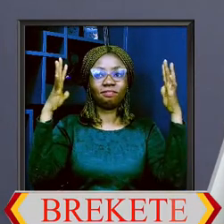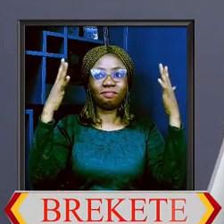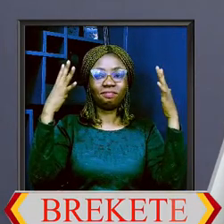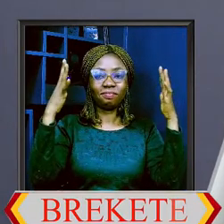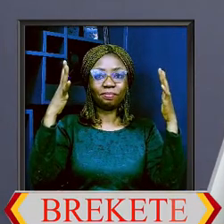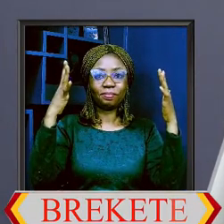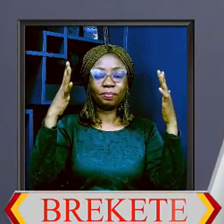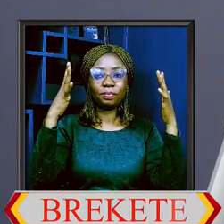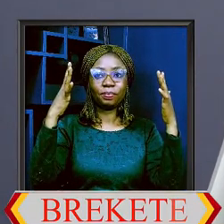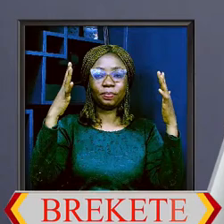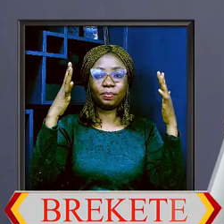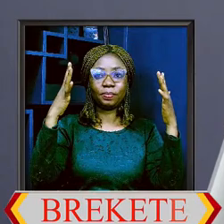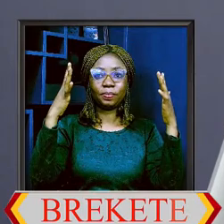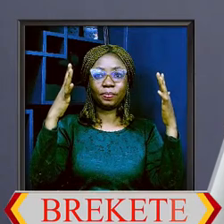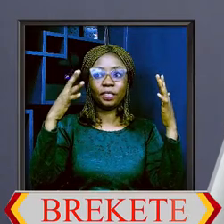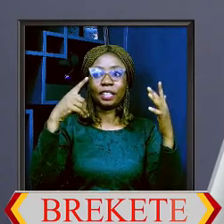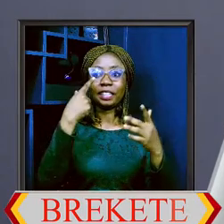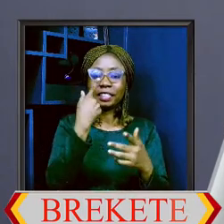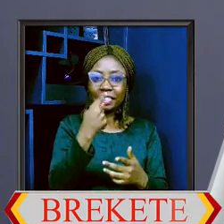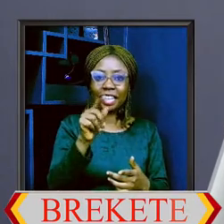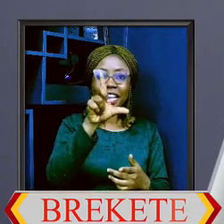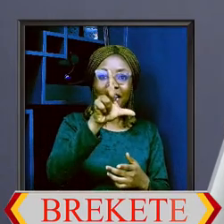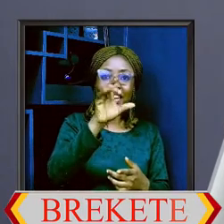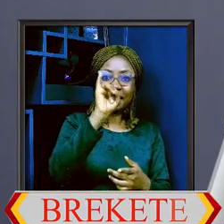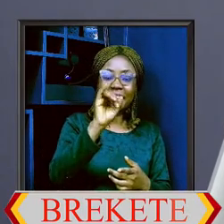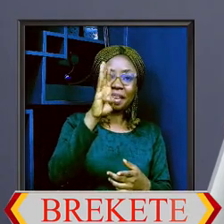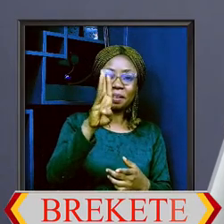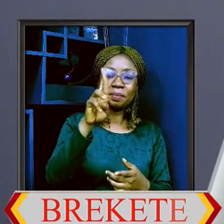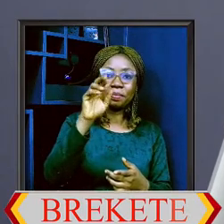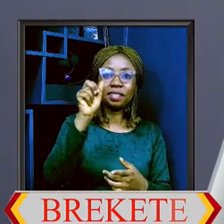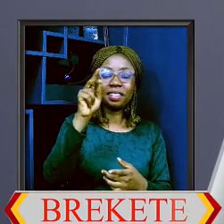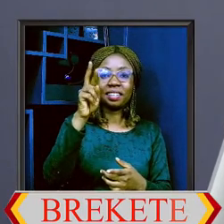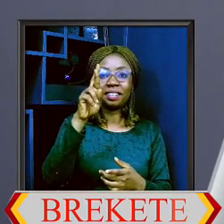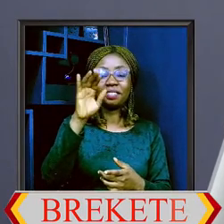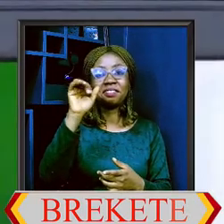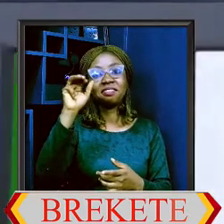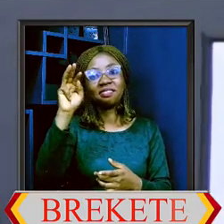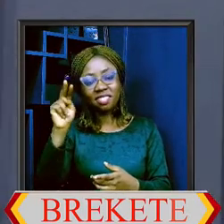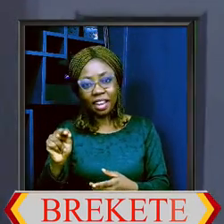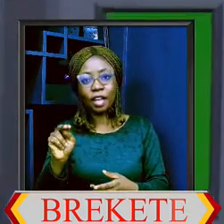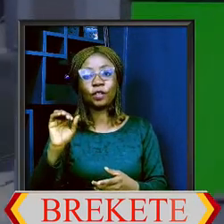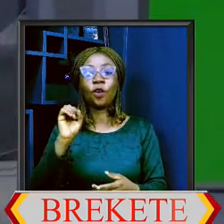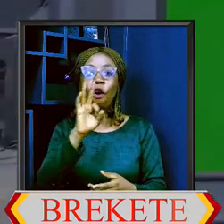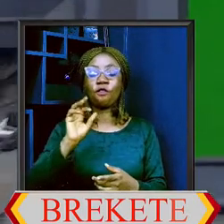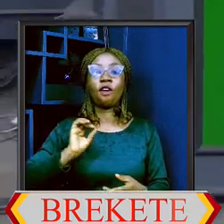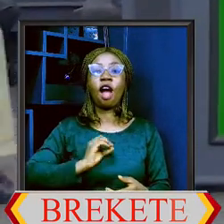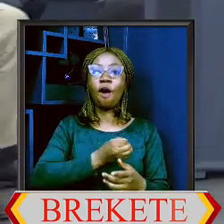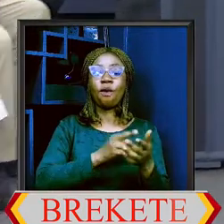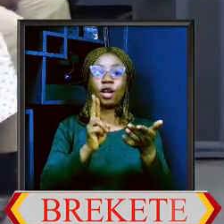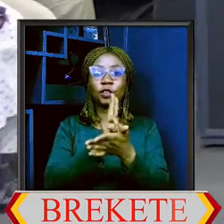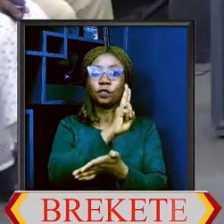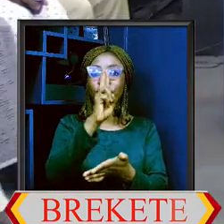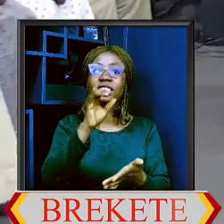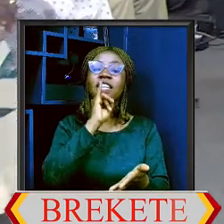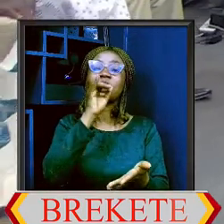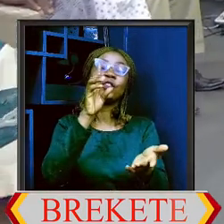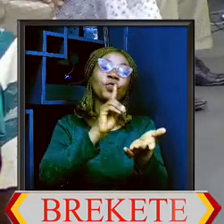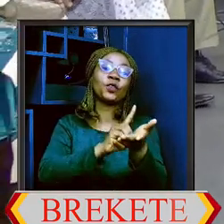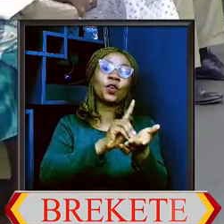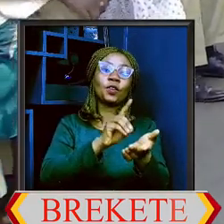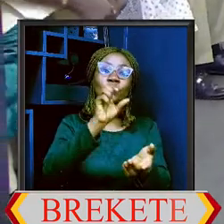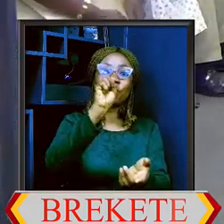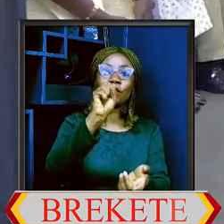aay oh dear the librarian of our University my vice say is a comrade and she is Dr